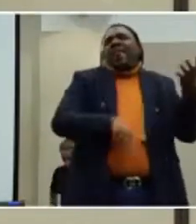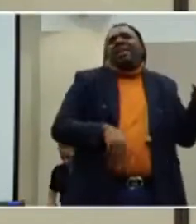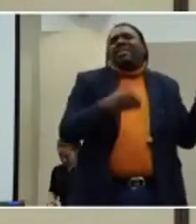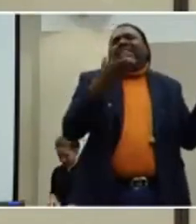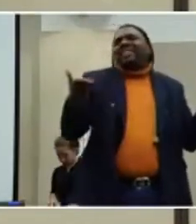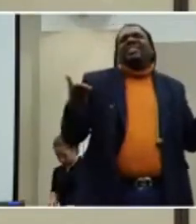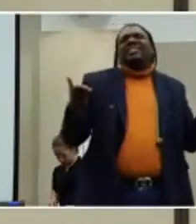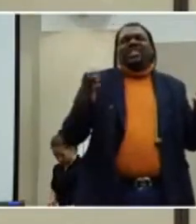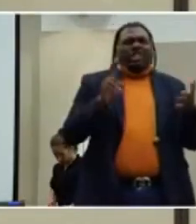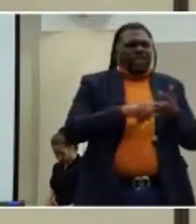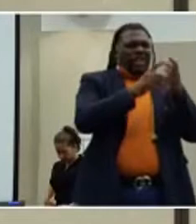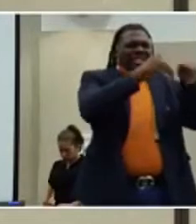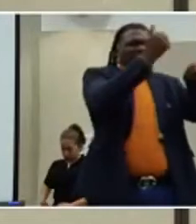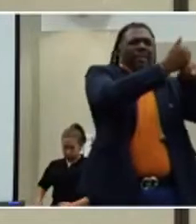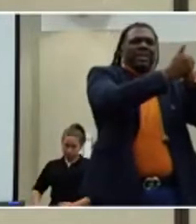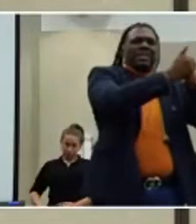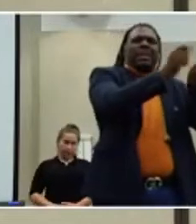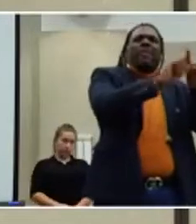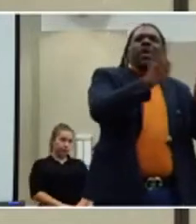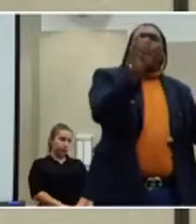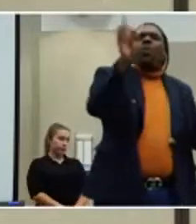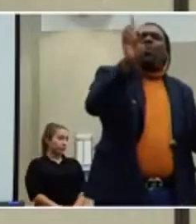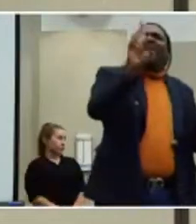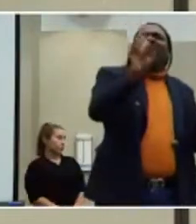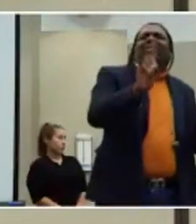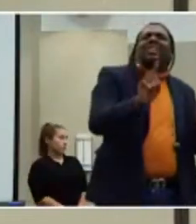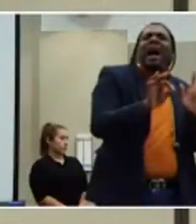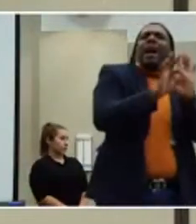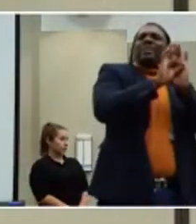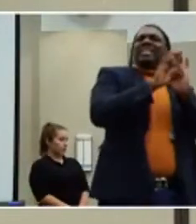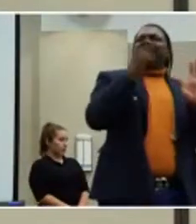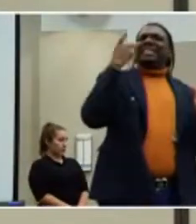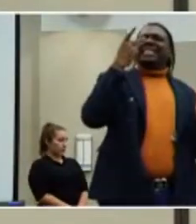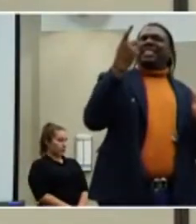of startups, but nobody seems to have an option for the people